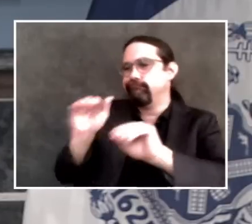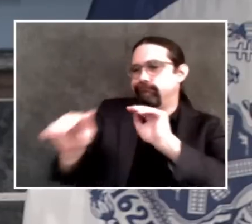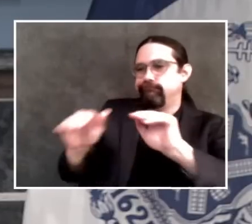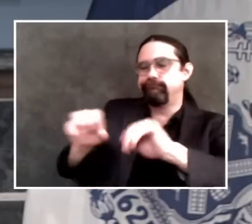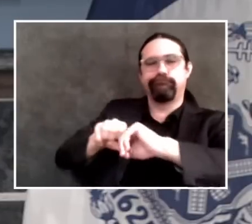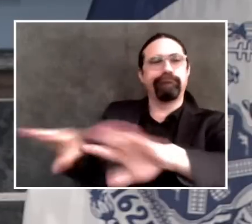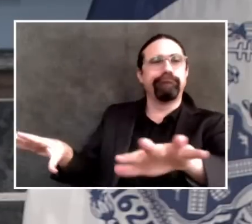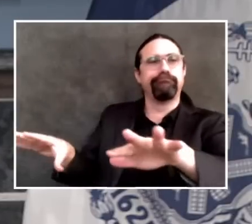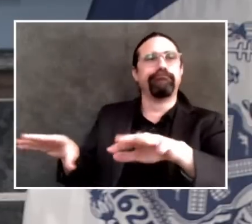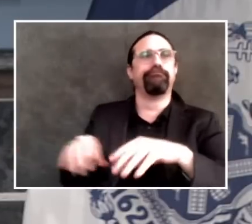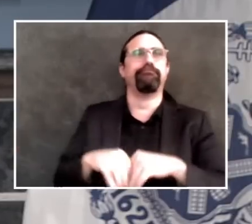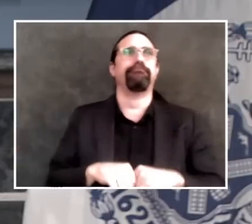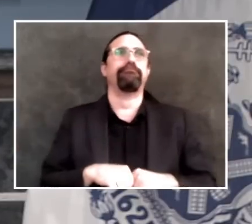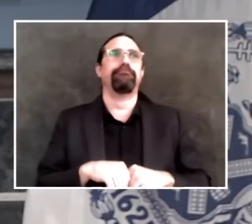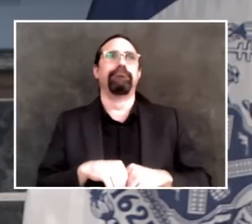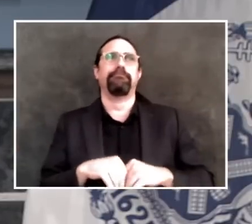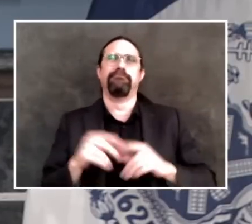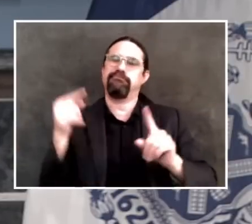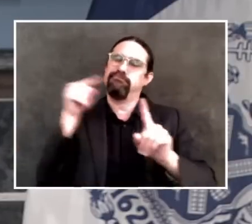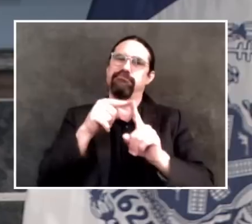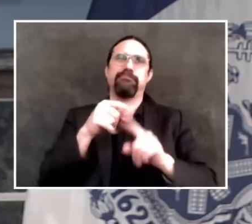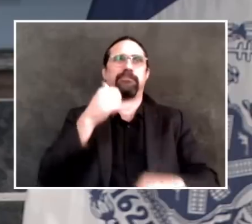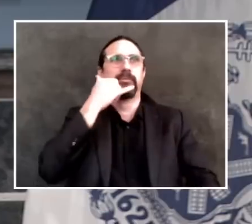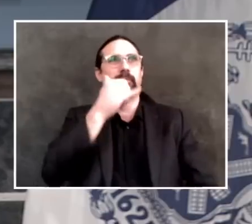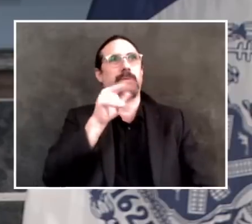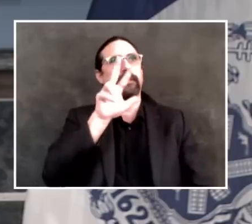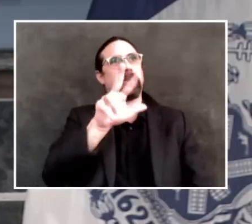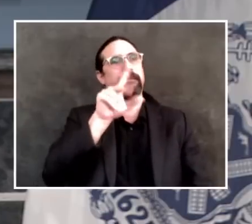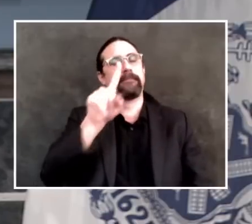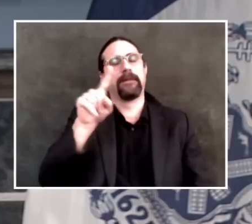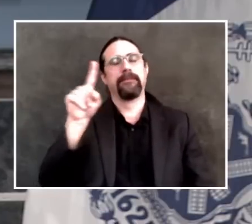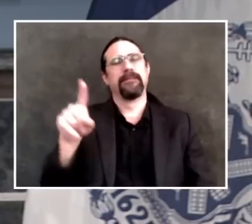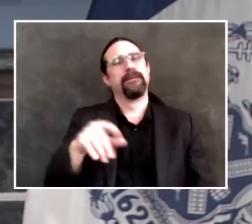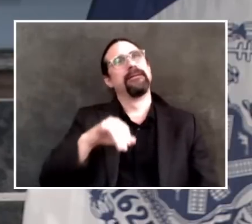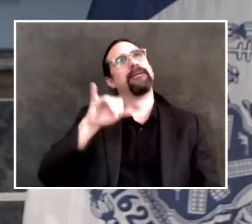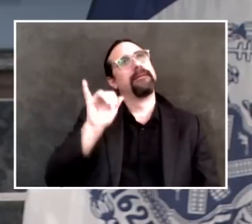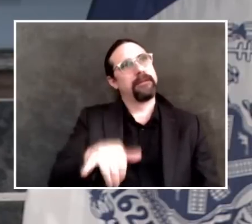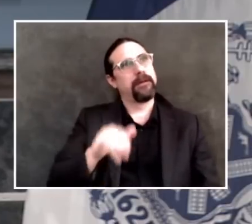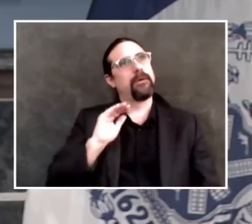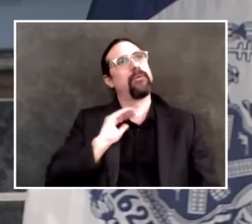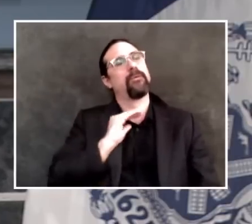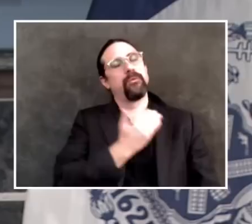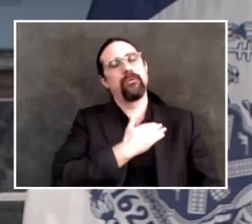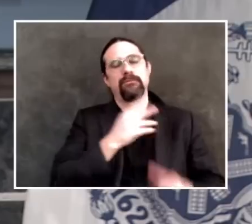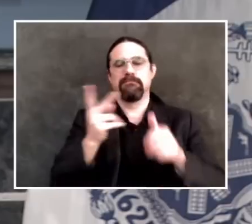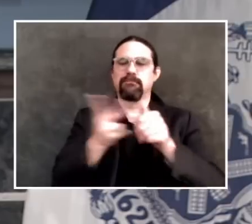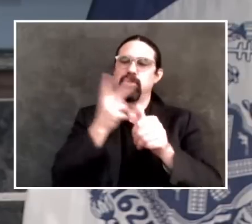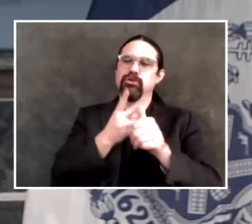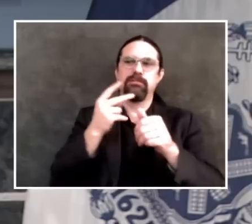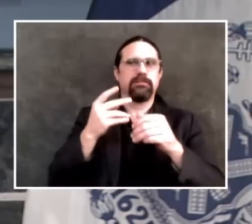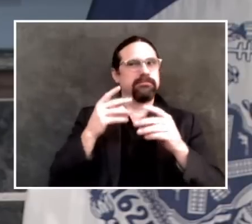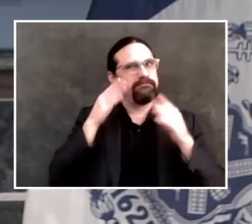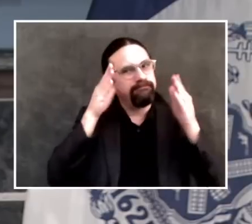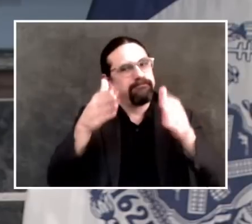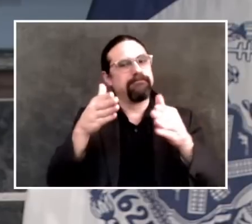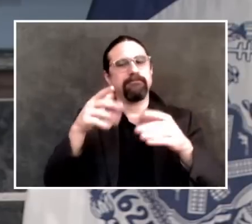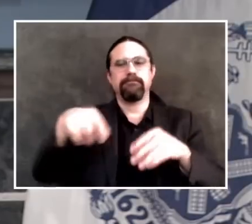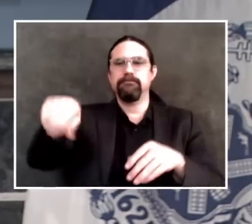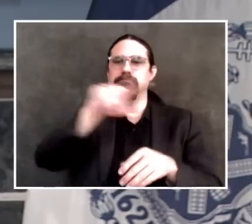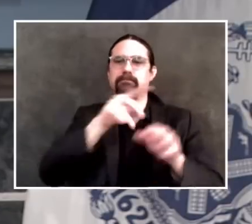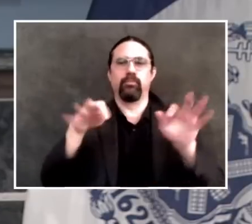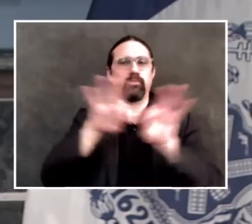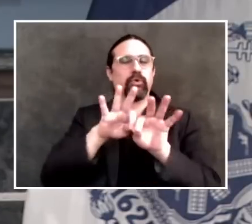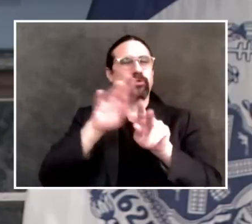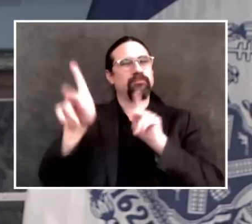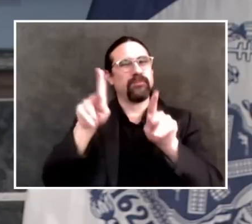this right. But I say that to a point. Generally speaking, people have actually been following these rules.